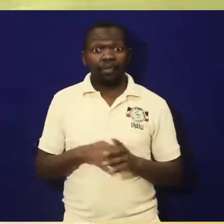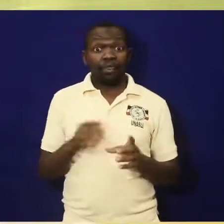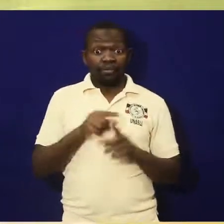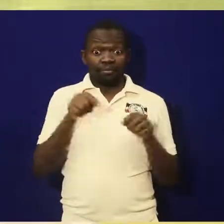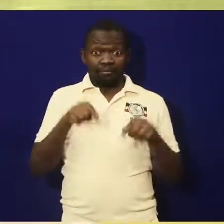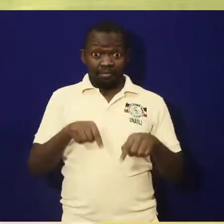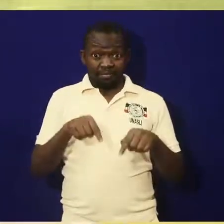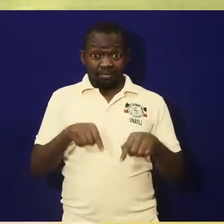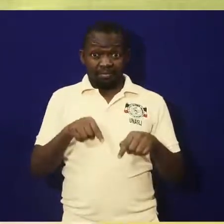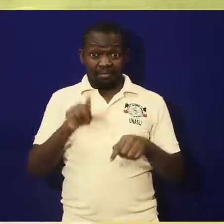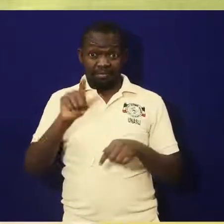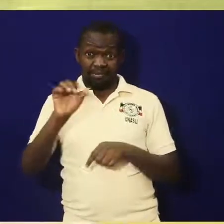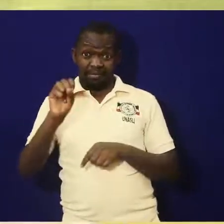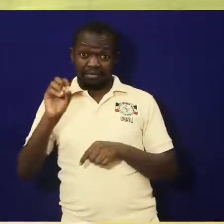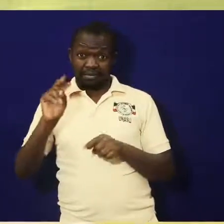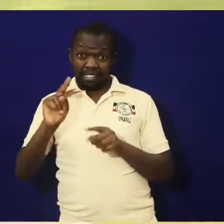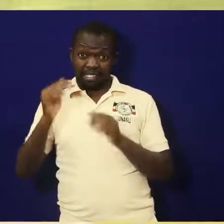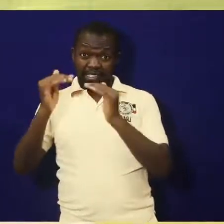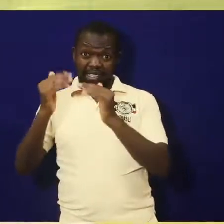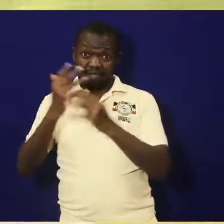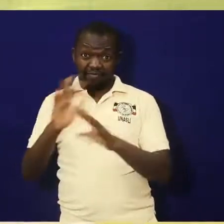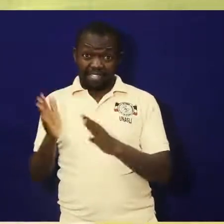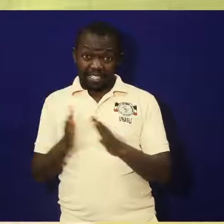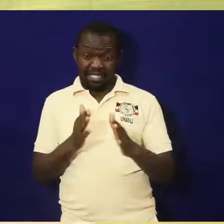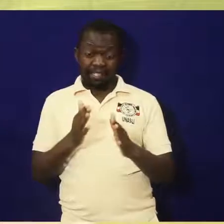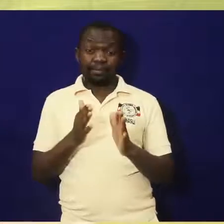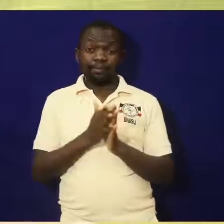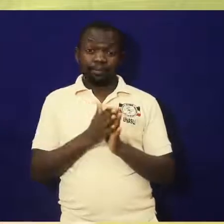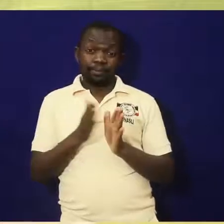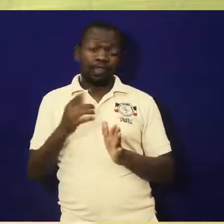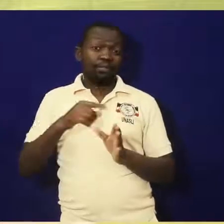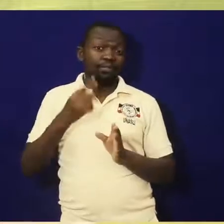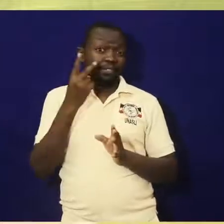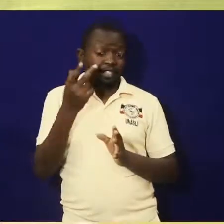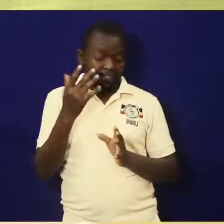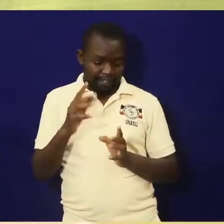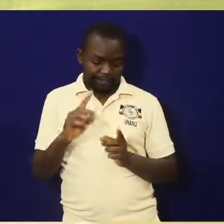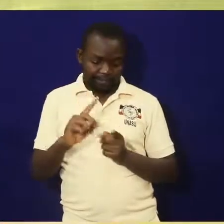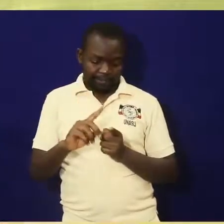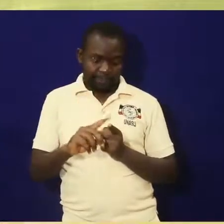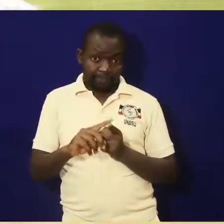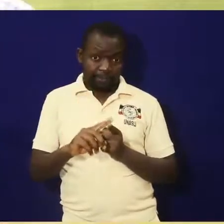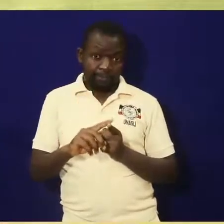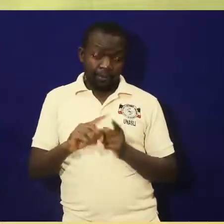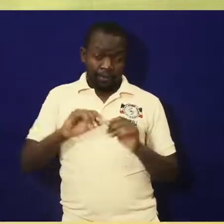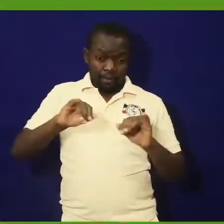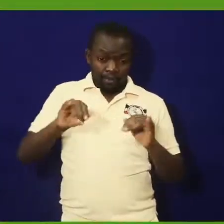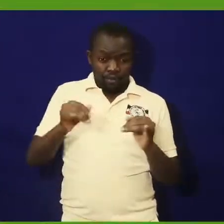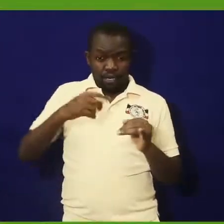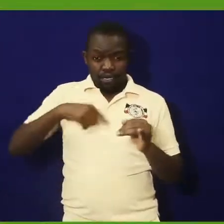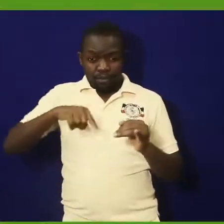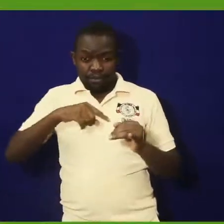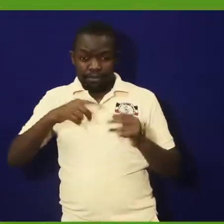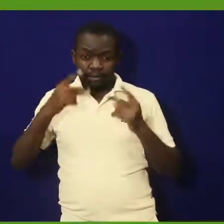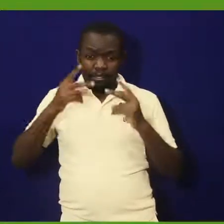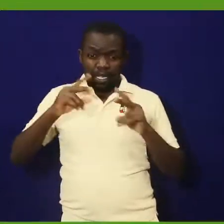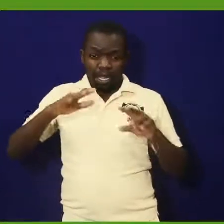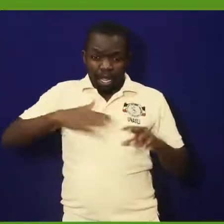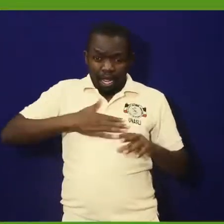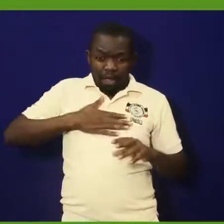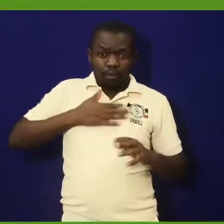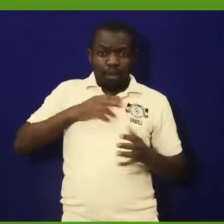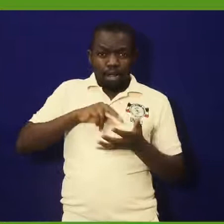this lesson or from this session we have just seen, we have tried to make our